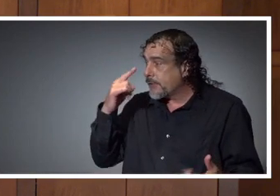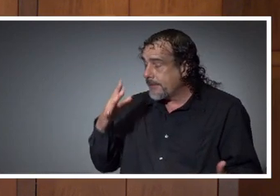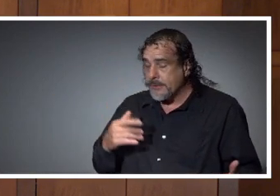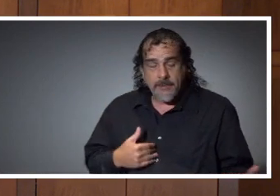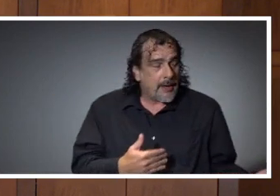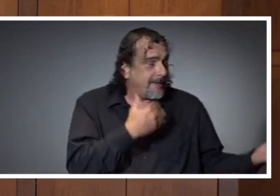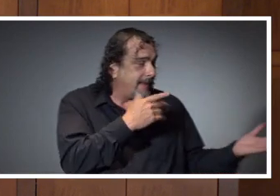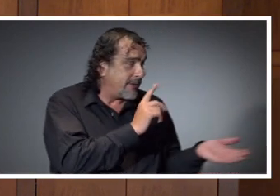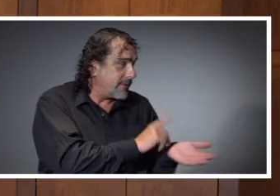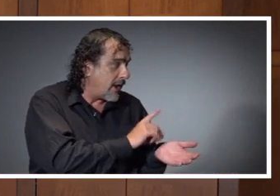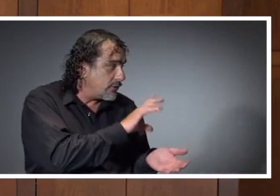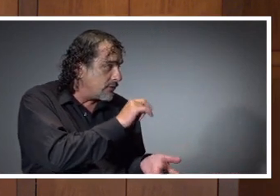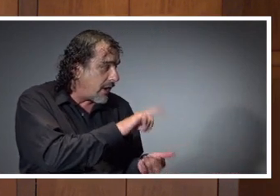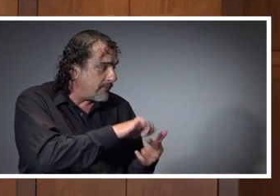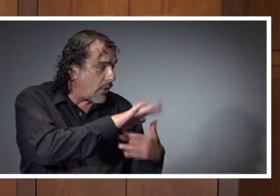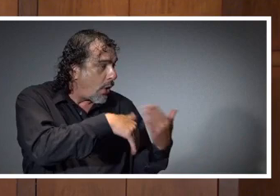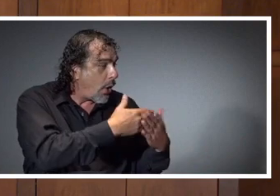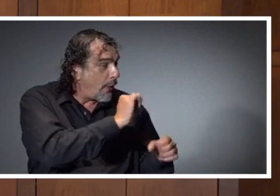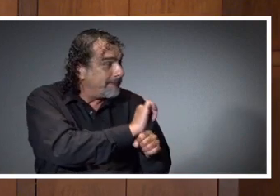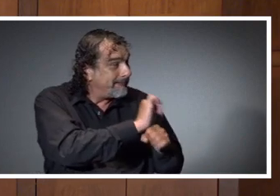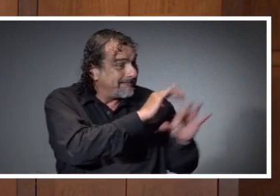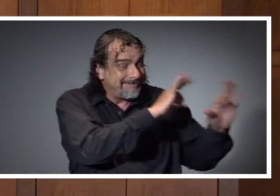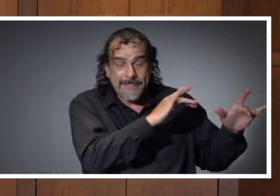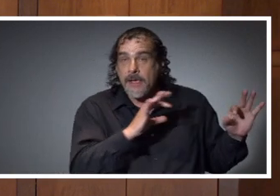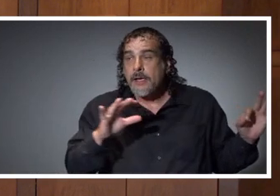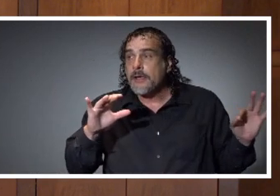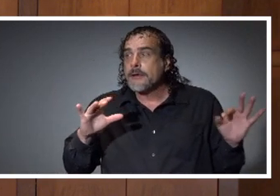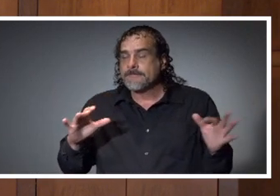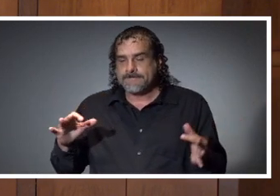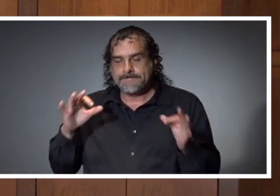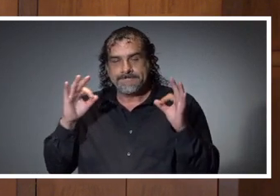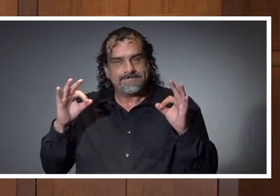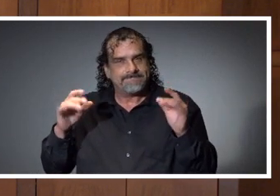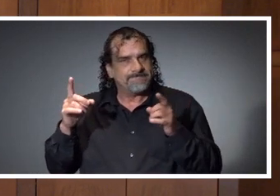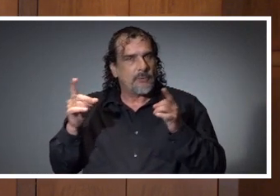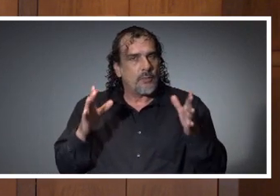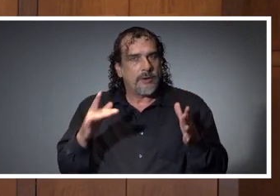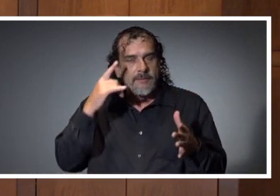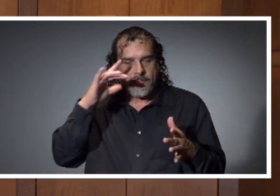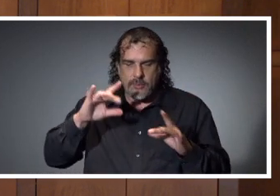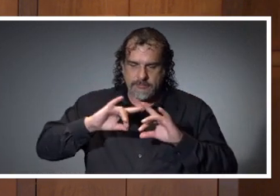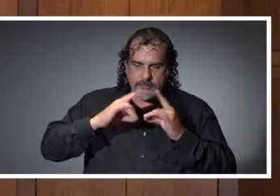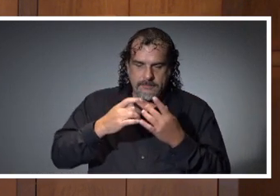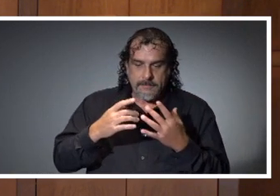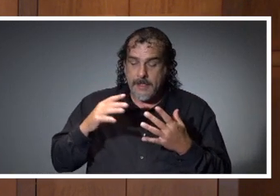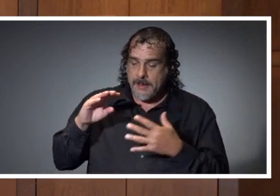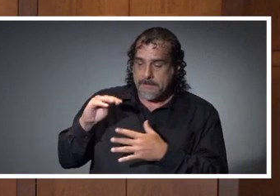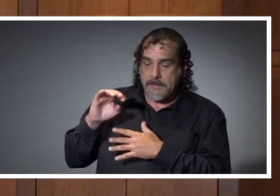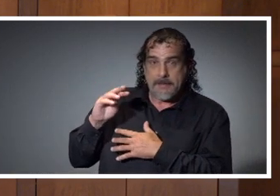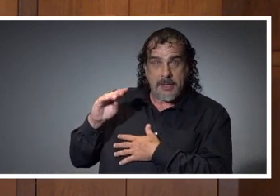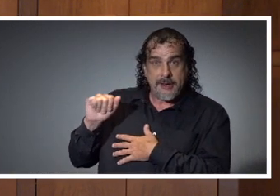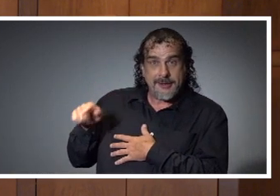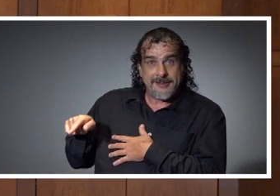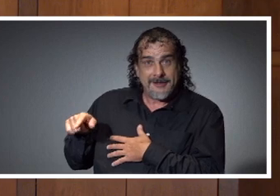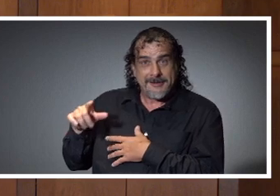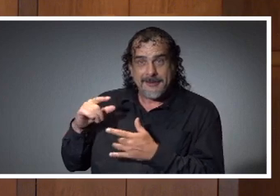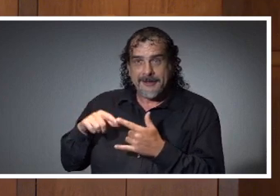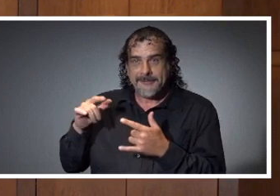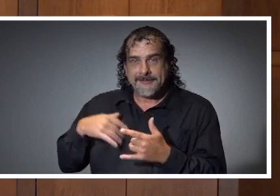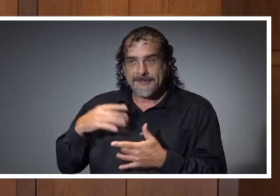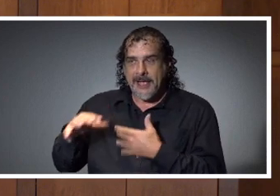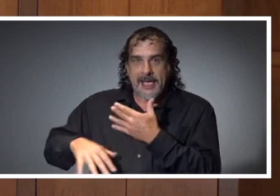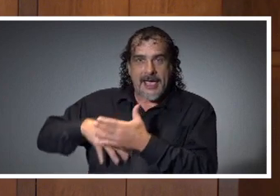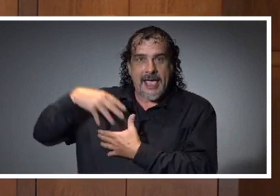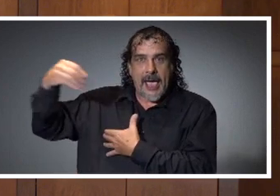efforts. Our excellent director of the Mississippi Emergency Management Agency is communicating today with